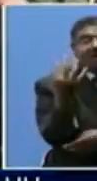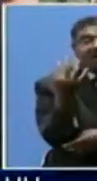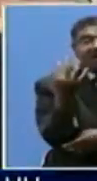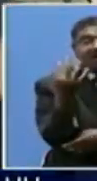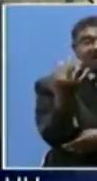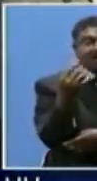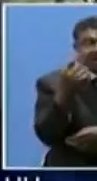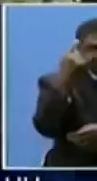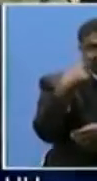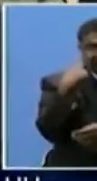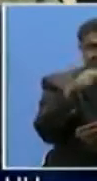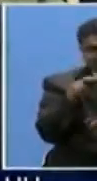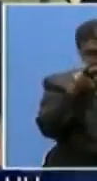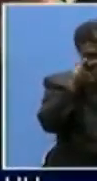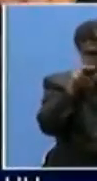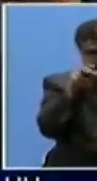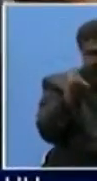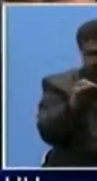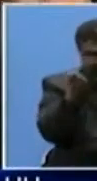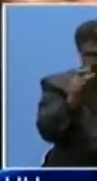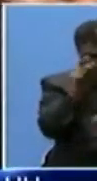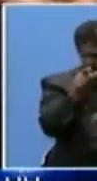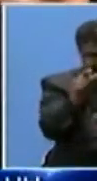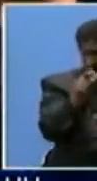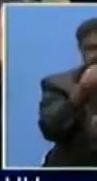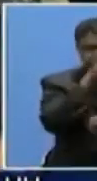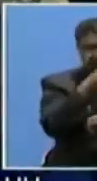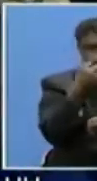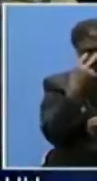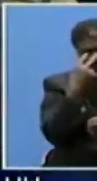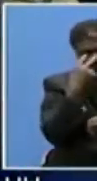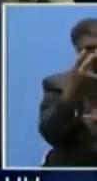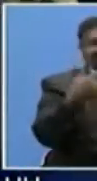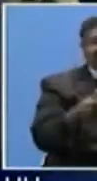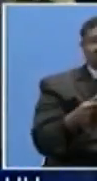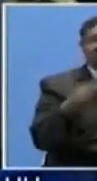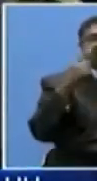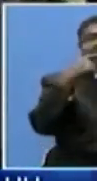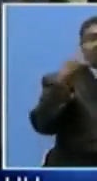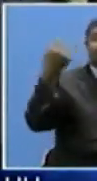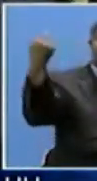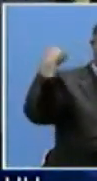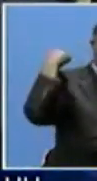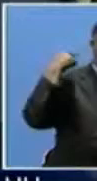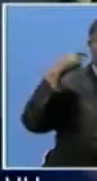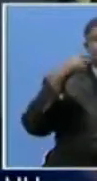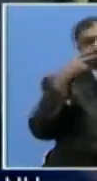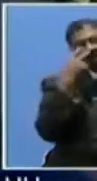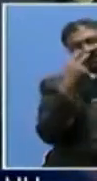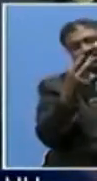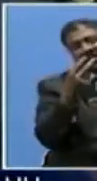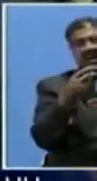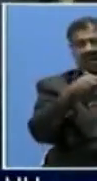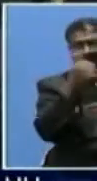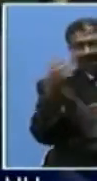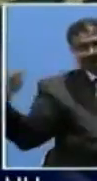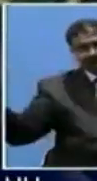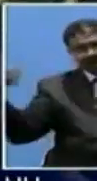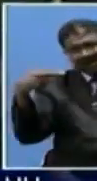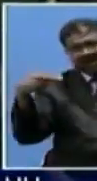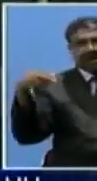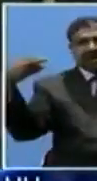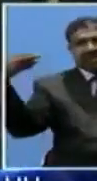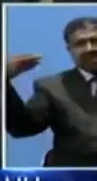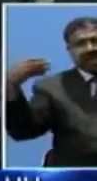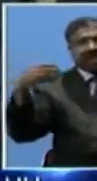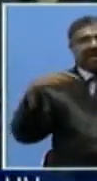front will describe the cow, maybe through the horns, the one at the back through the tail, the one at the side through the black spot, the other on the